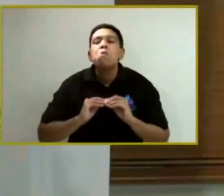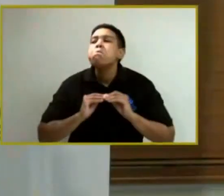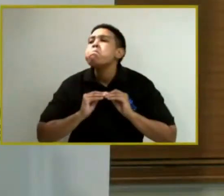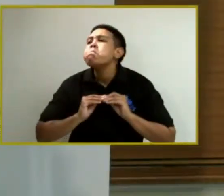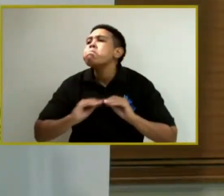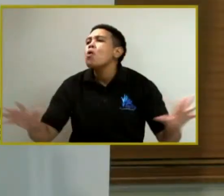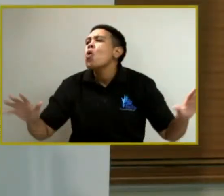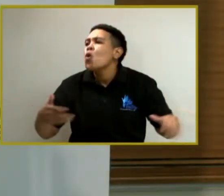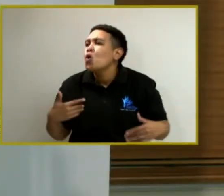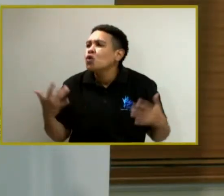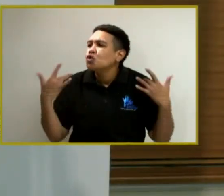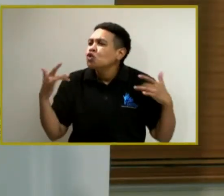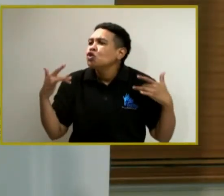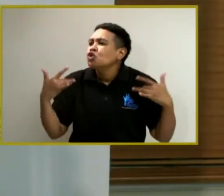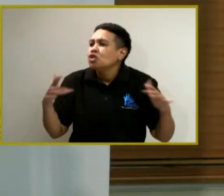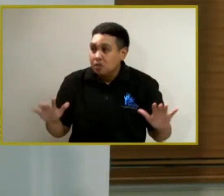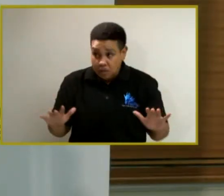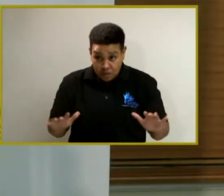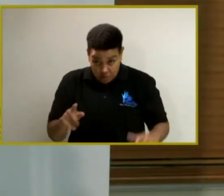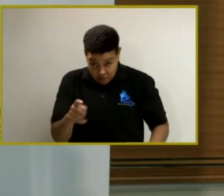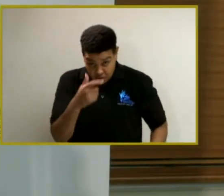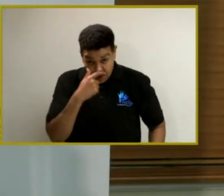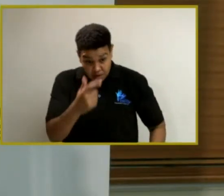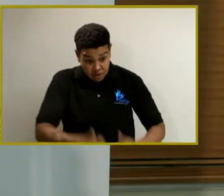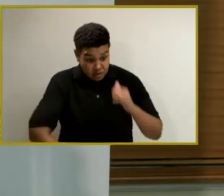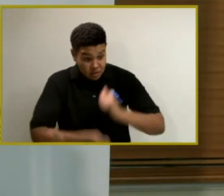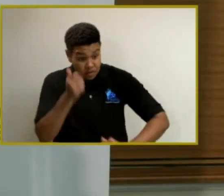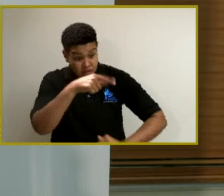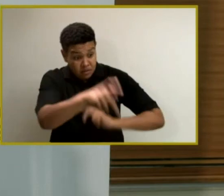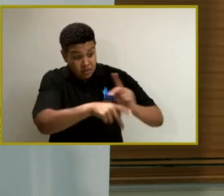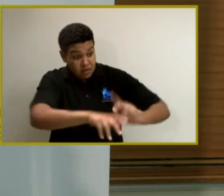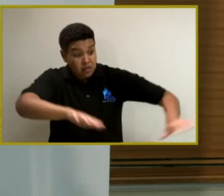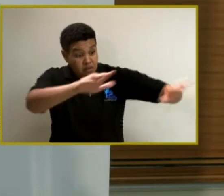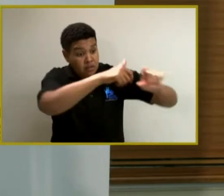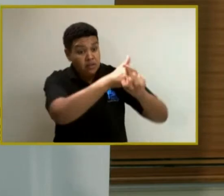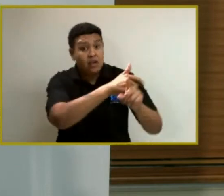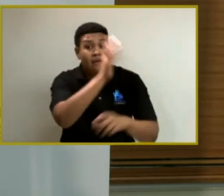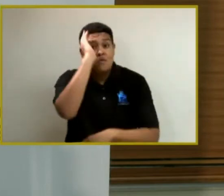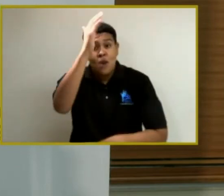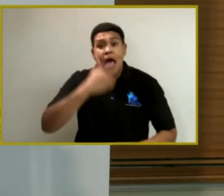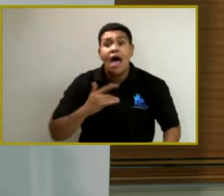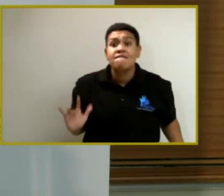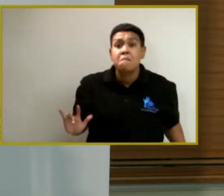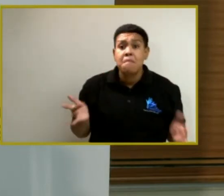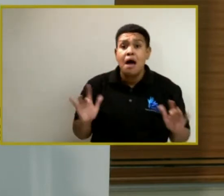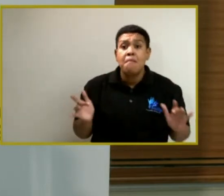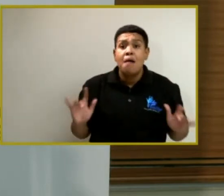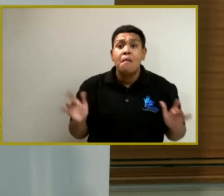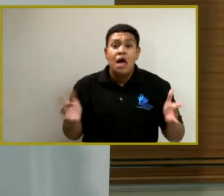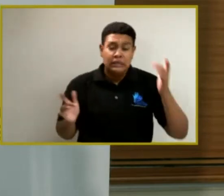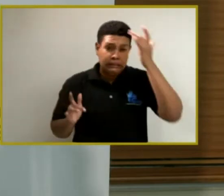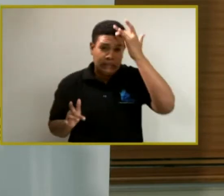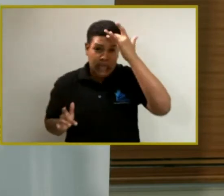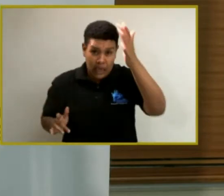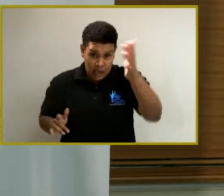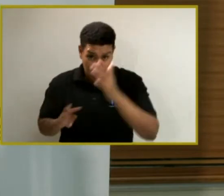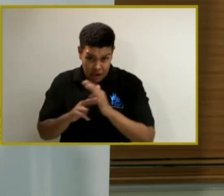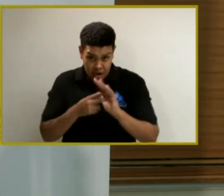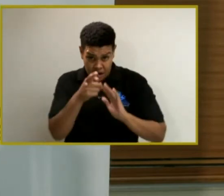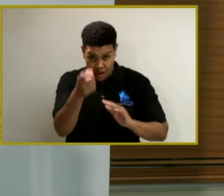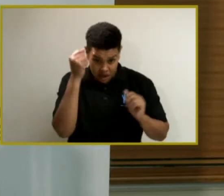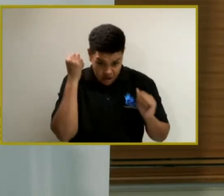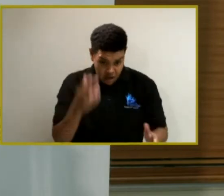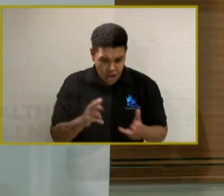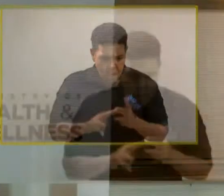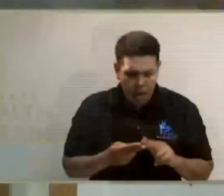can see that even though the majority of persons will have a mild illness, just because of the